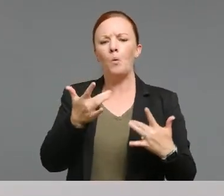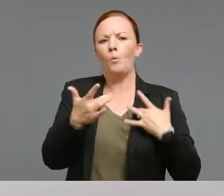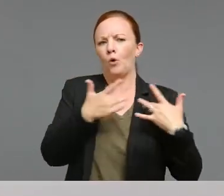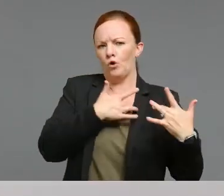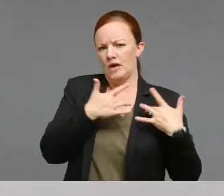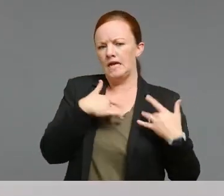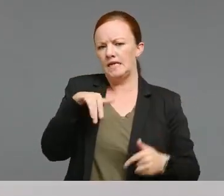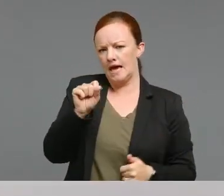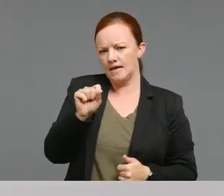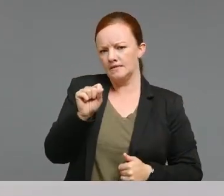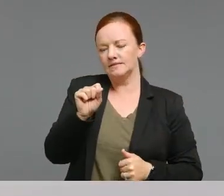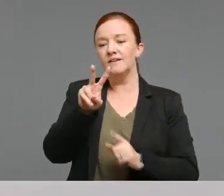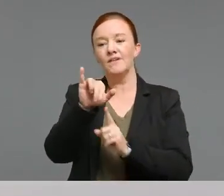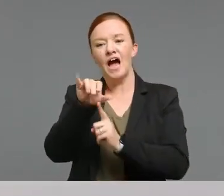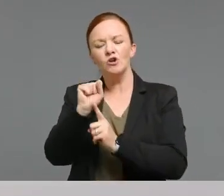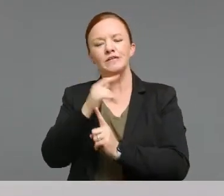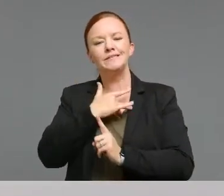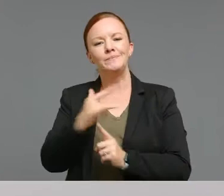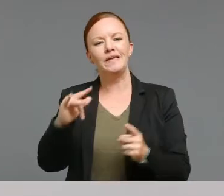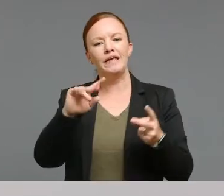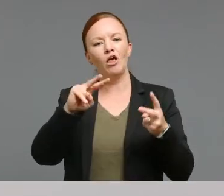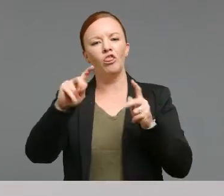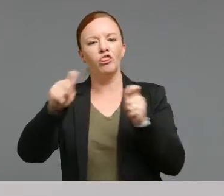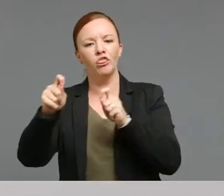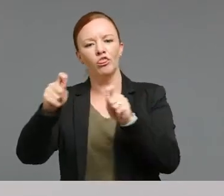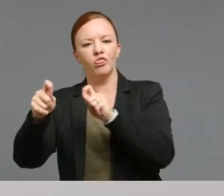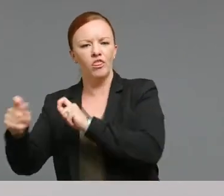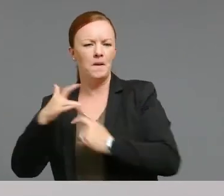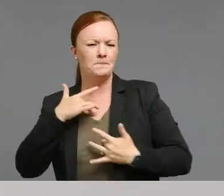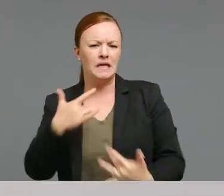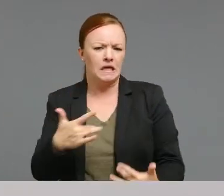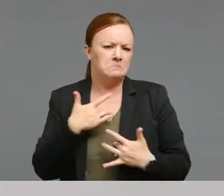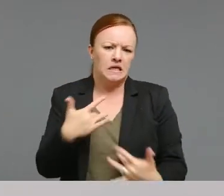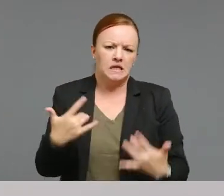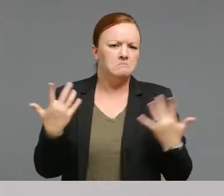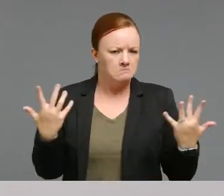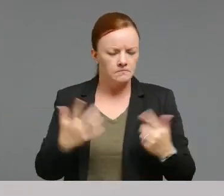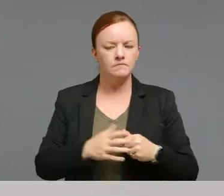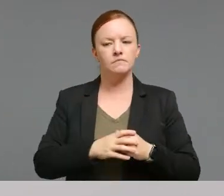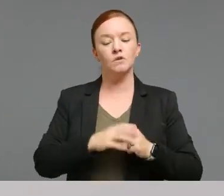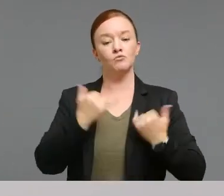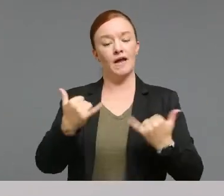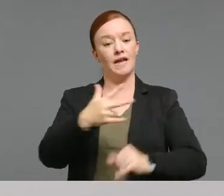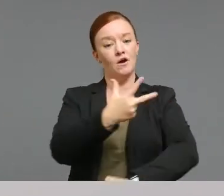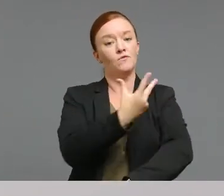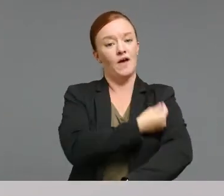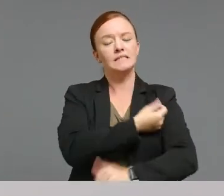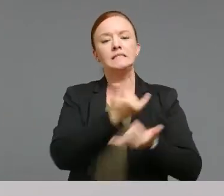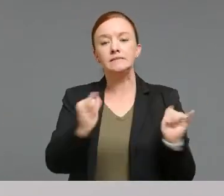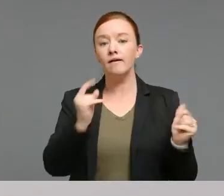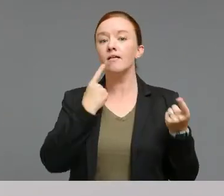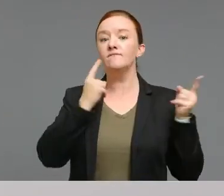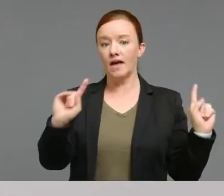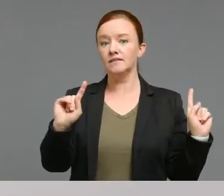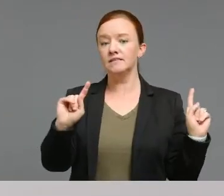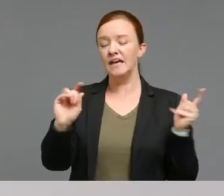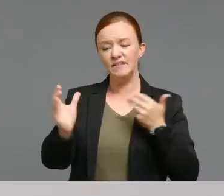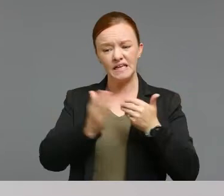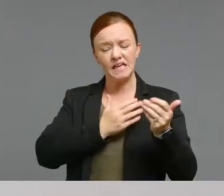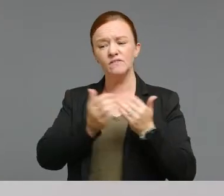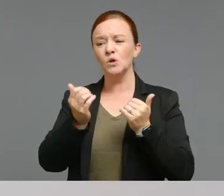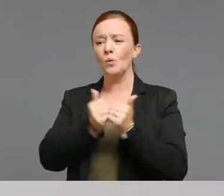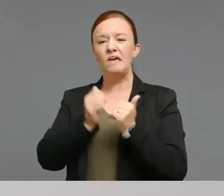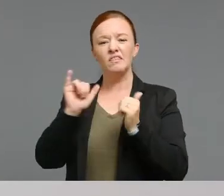mutate. That's what they do. Right now, the vaccines are effective against the major